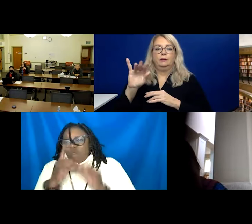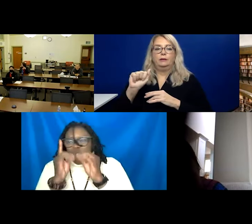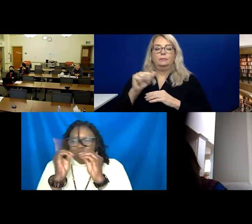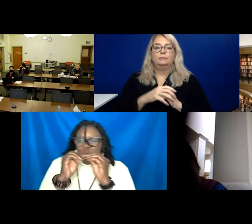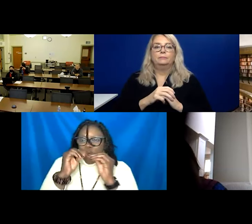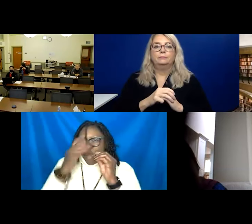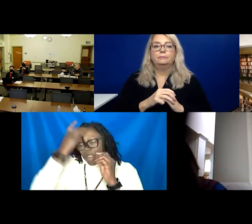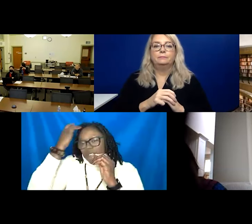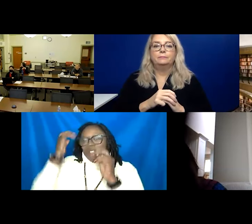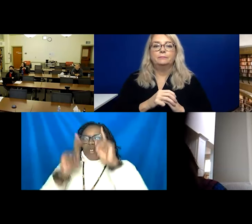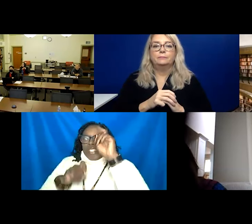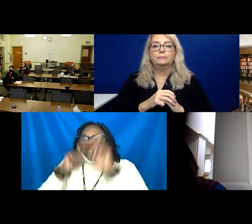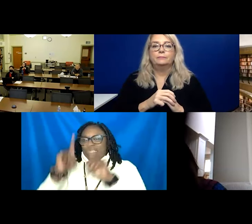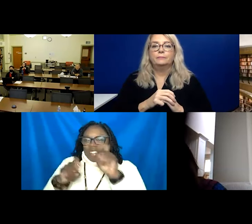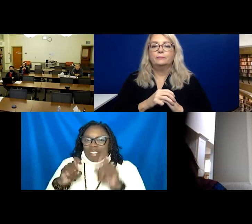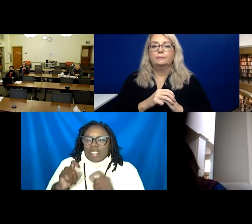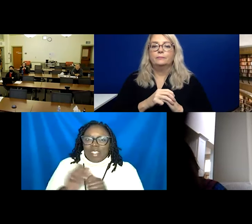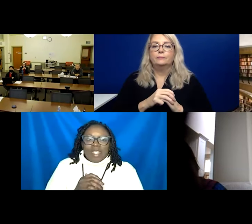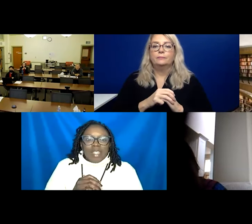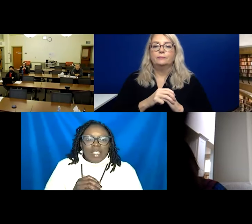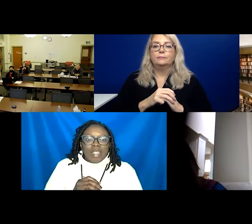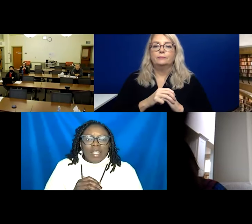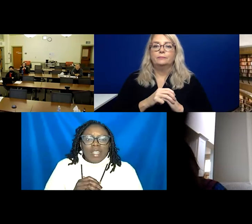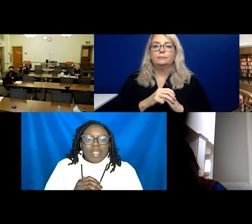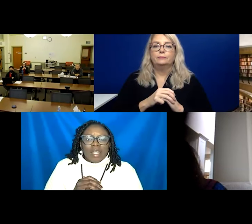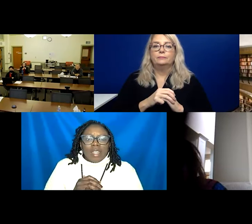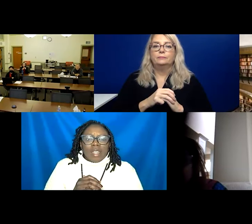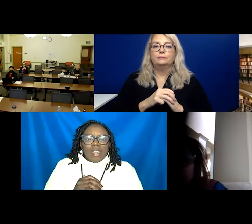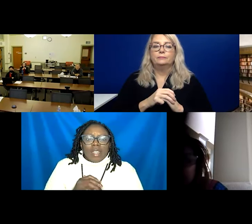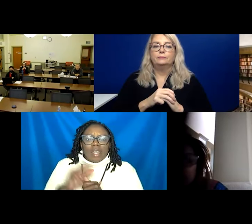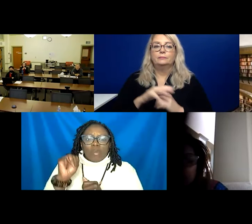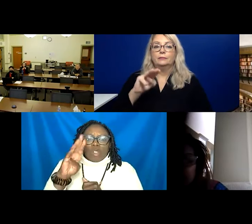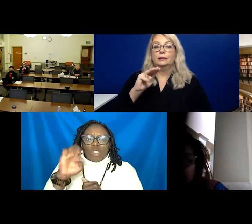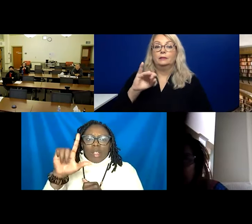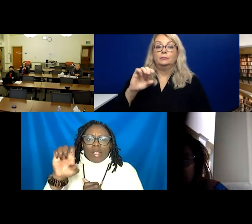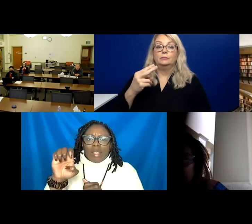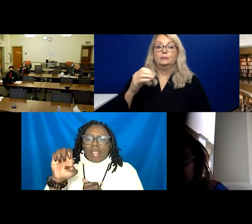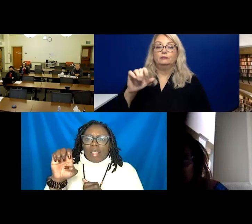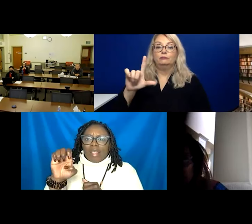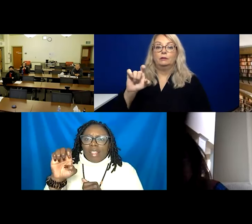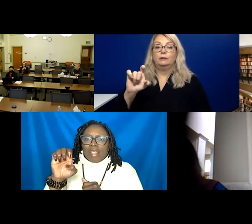You don't have pepper there, so I'm not sure if you want to give it to her. All right, Michelle.